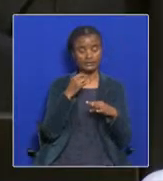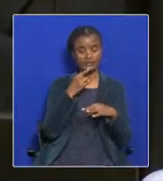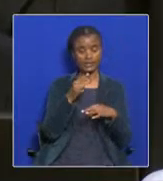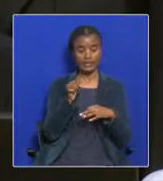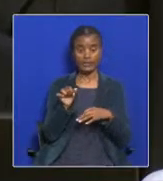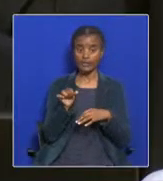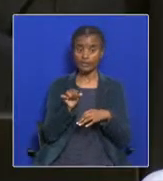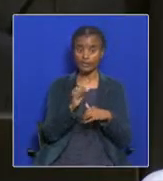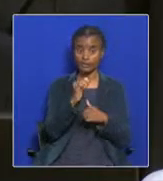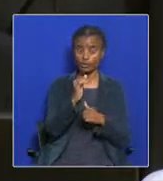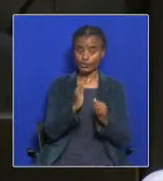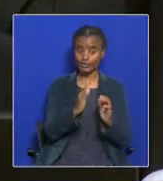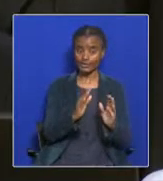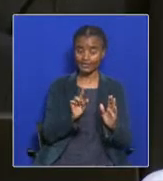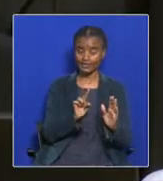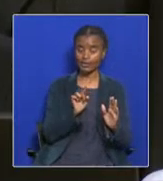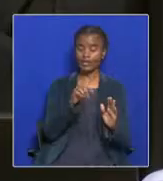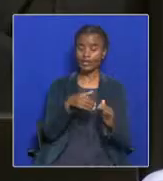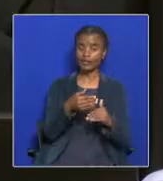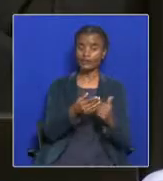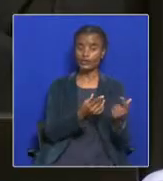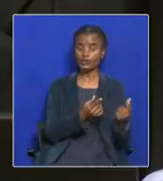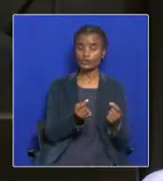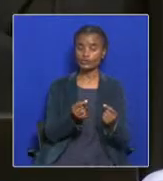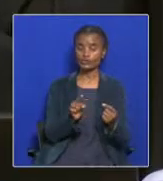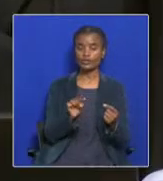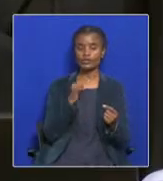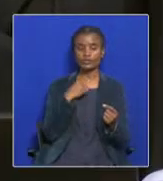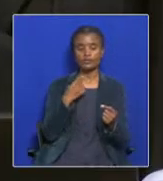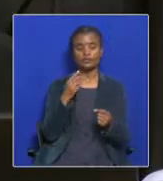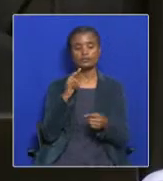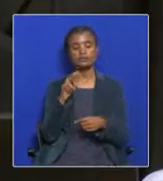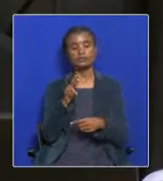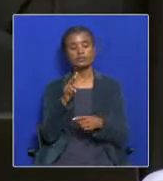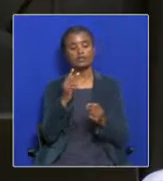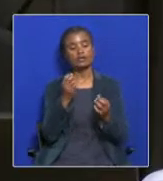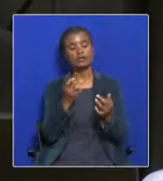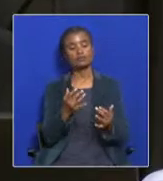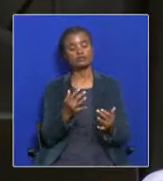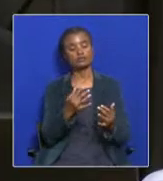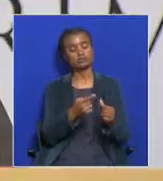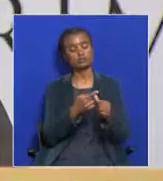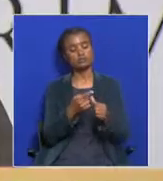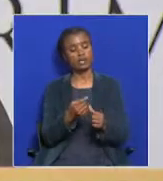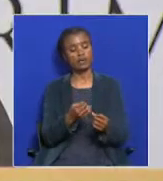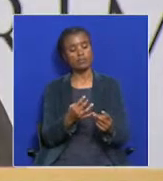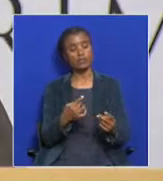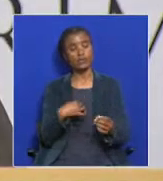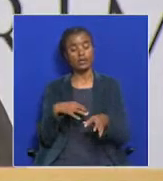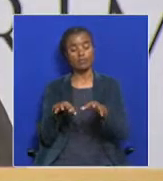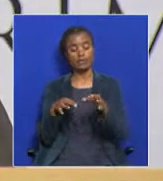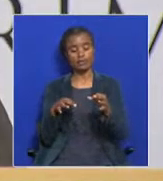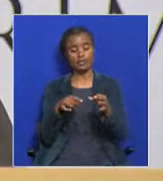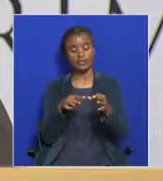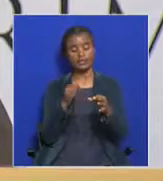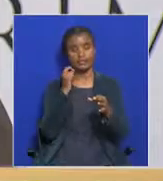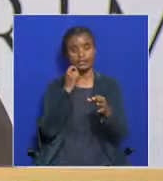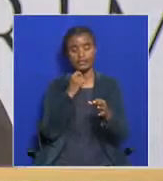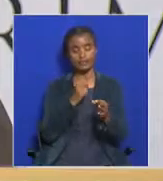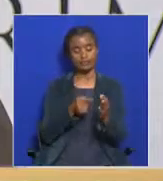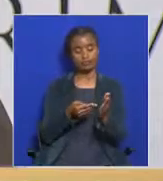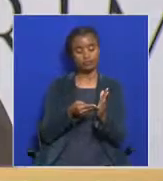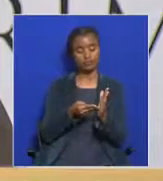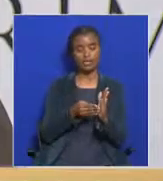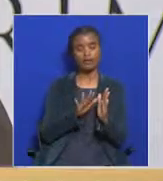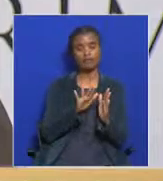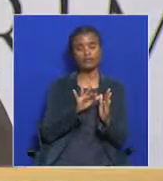there, it looks like you just went to count the numbers. You had a paper which tells you there's supposed to be 5395 bags,